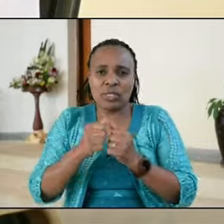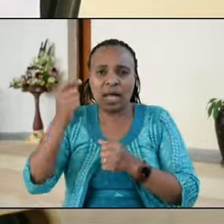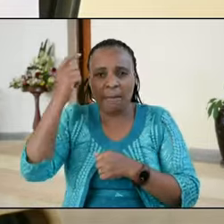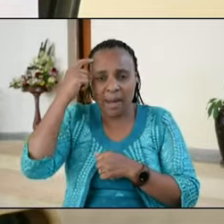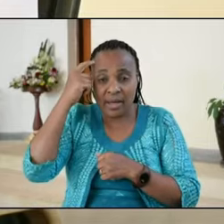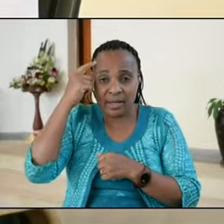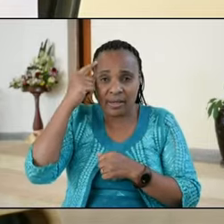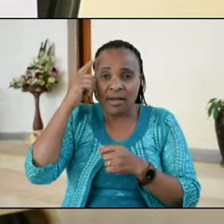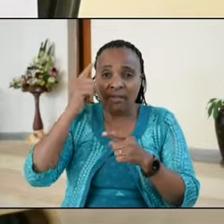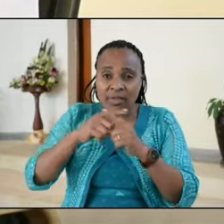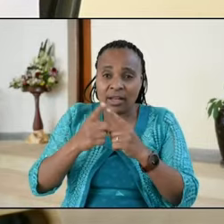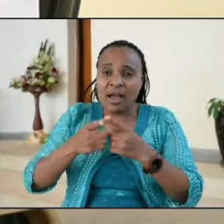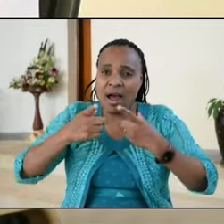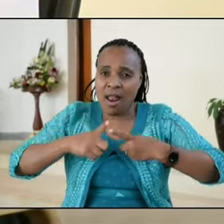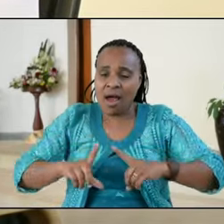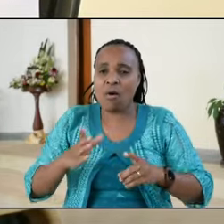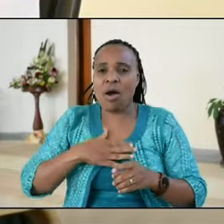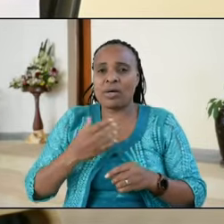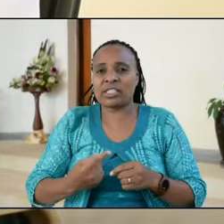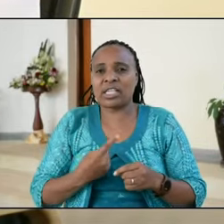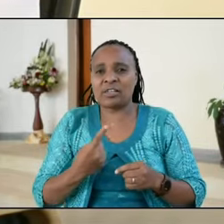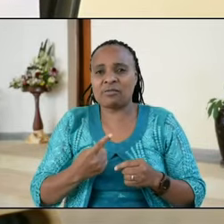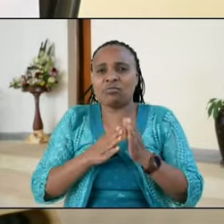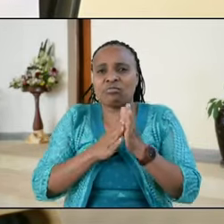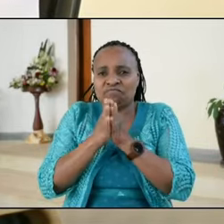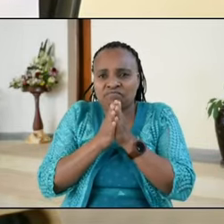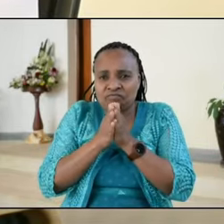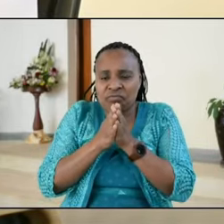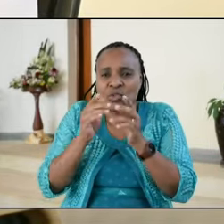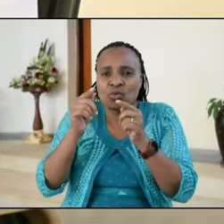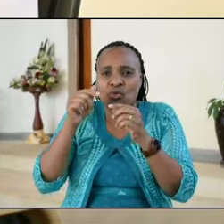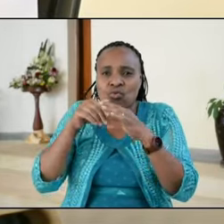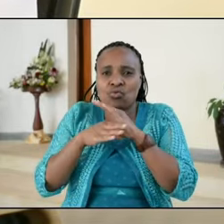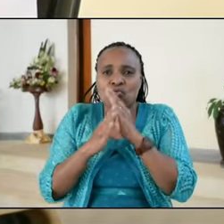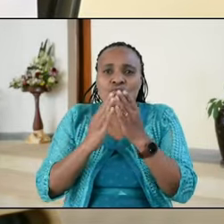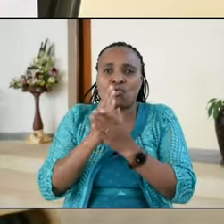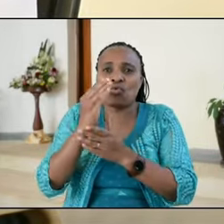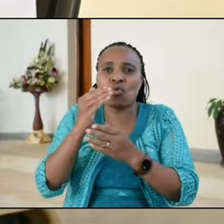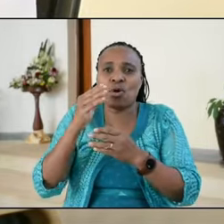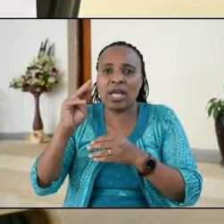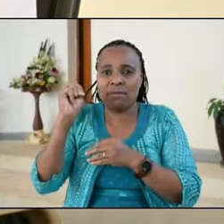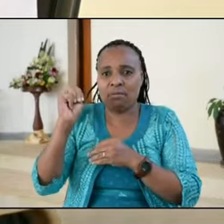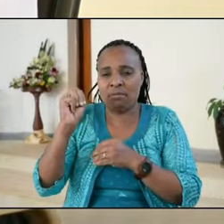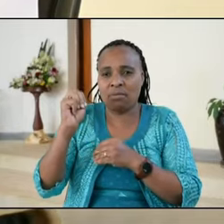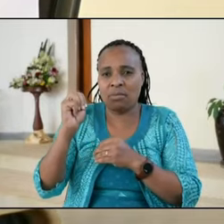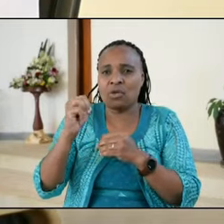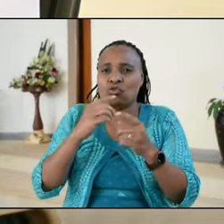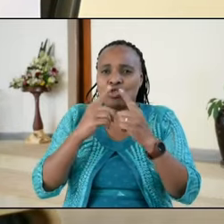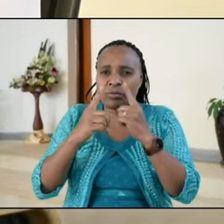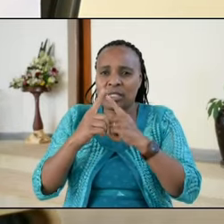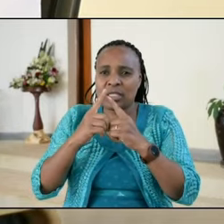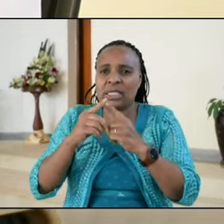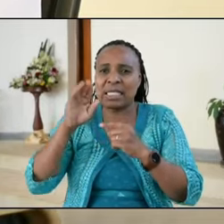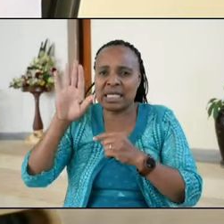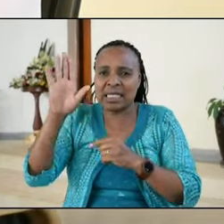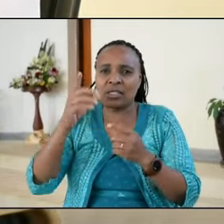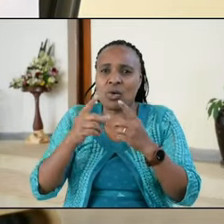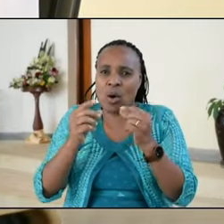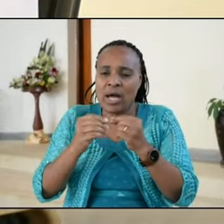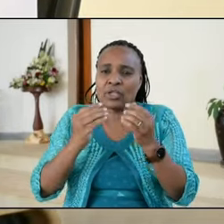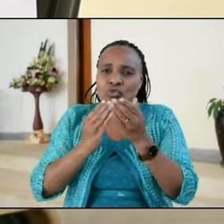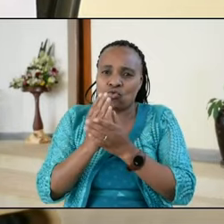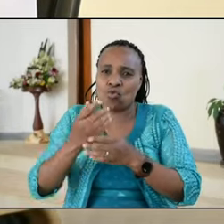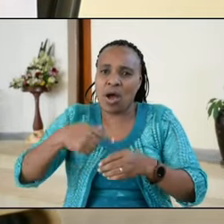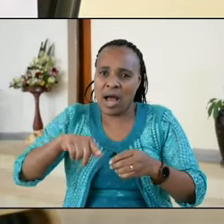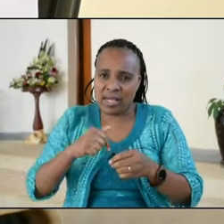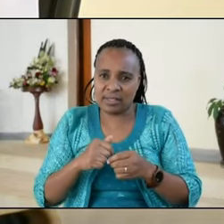can allow ourselves to be influenced of him. Like, we are allowing God to speak to us through his word. When we allow God to